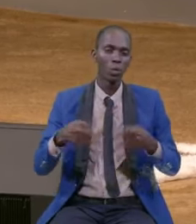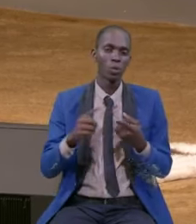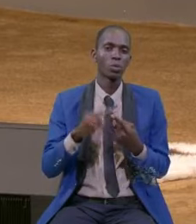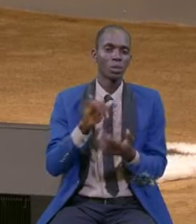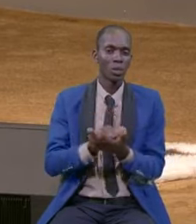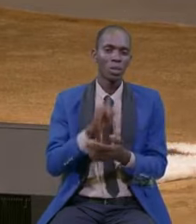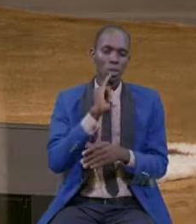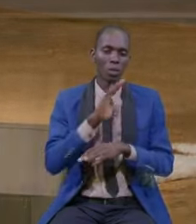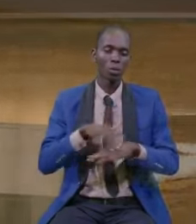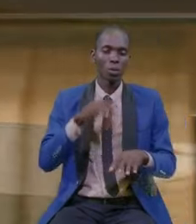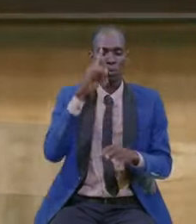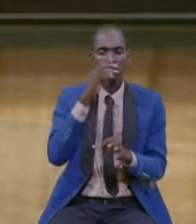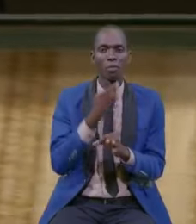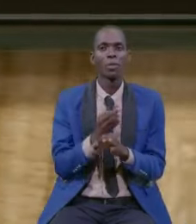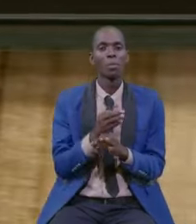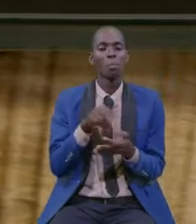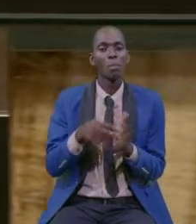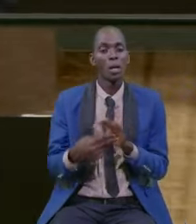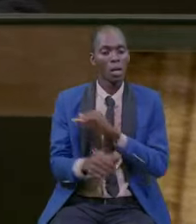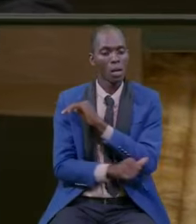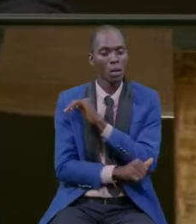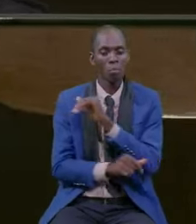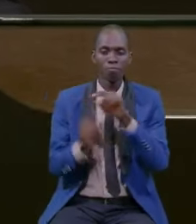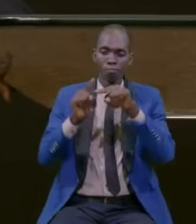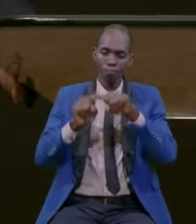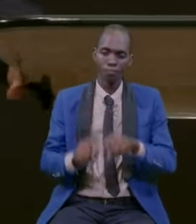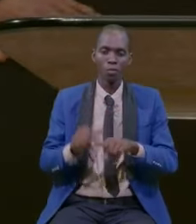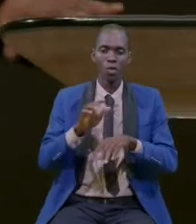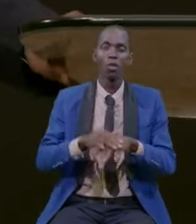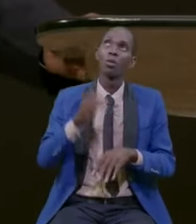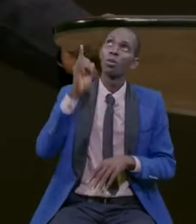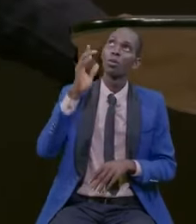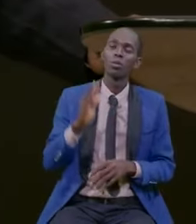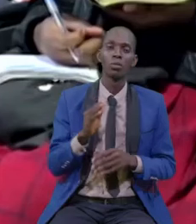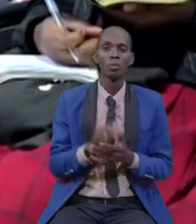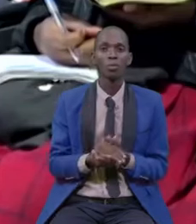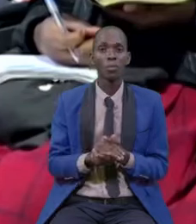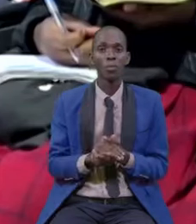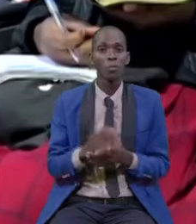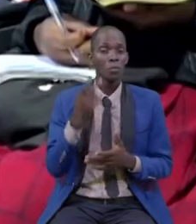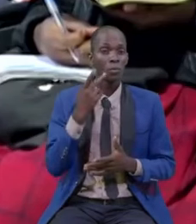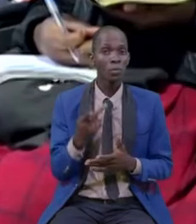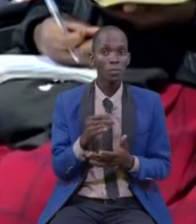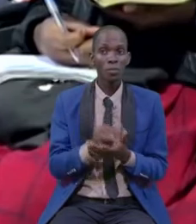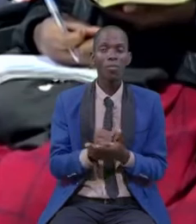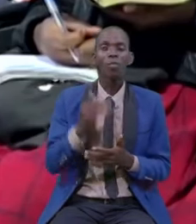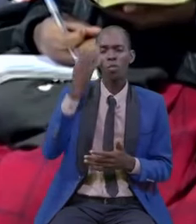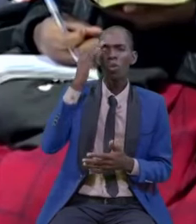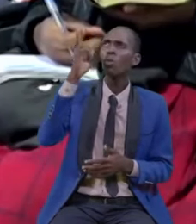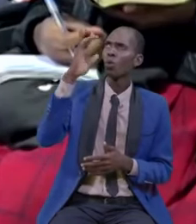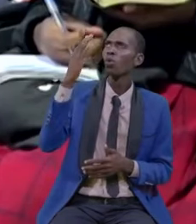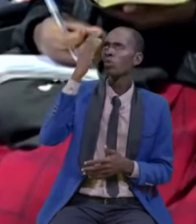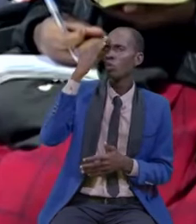Faith he relied on God God knows what he saying he says what he means he